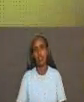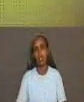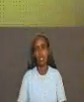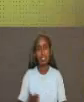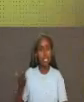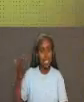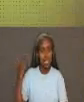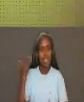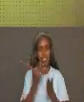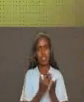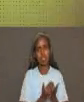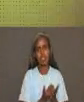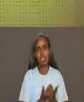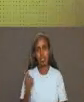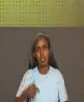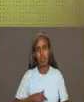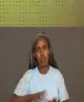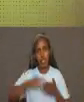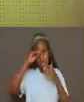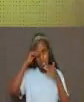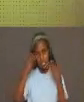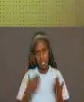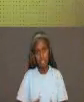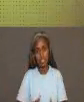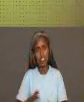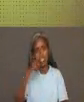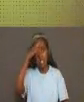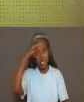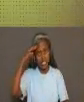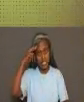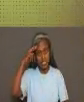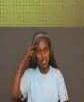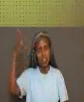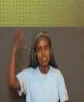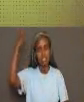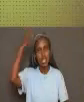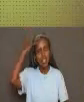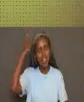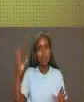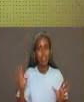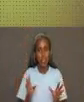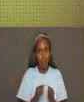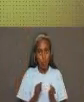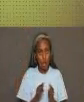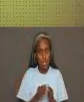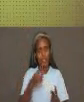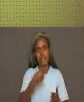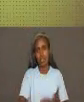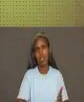the last lesson, we learned the reasons that governments collect